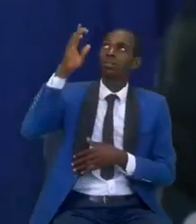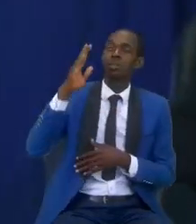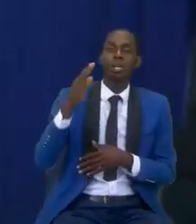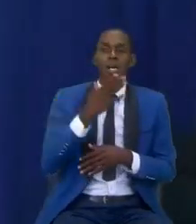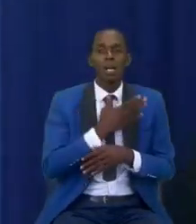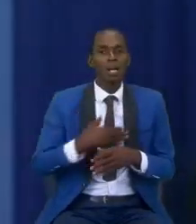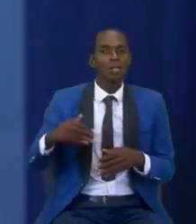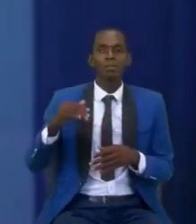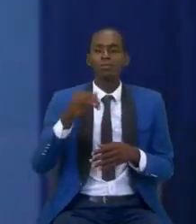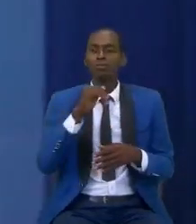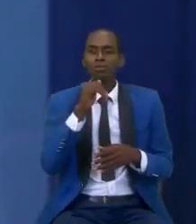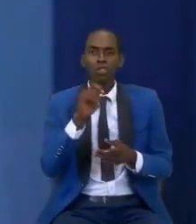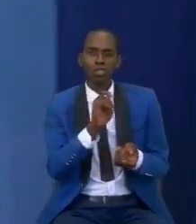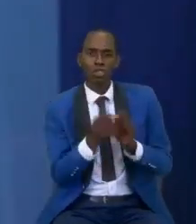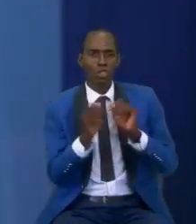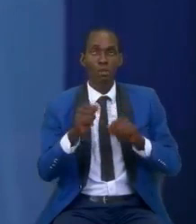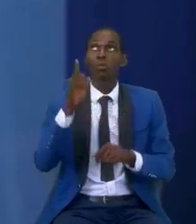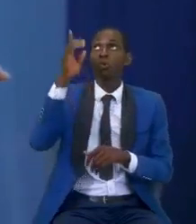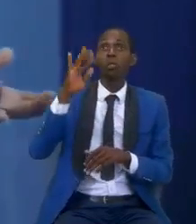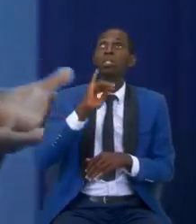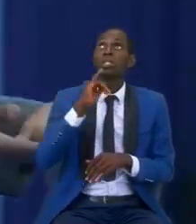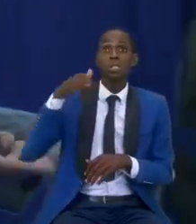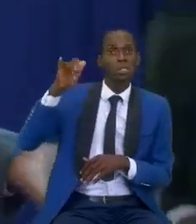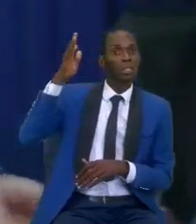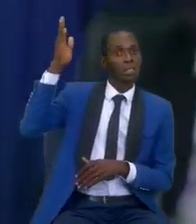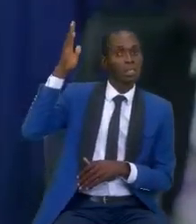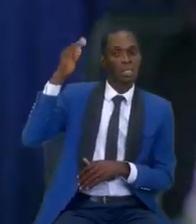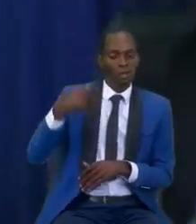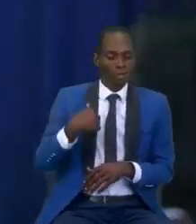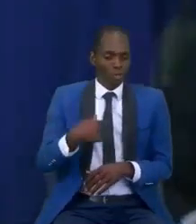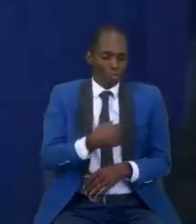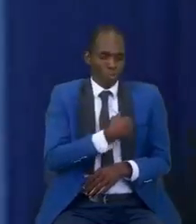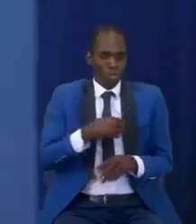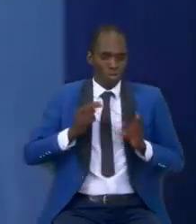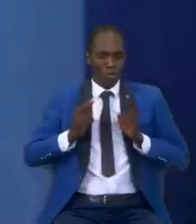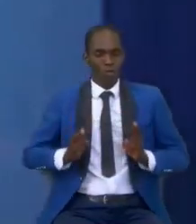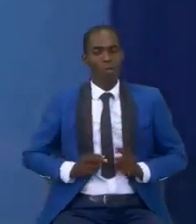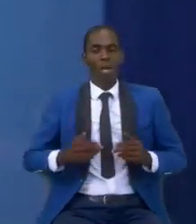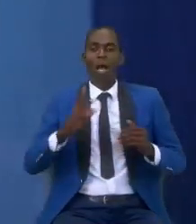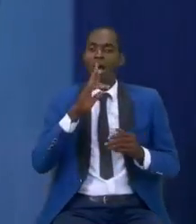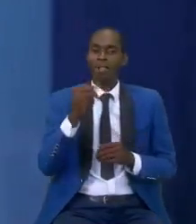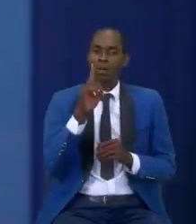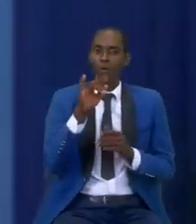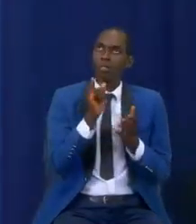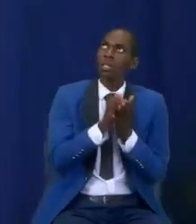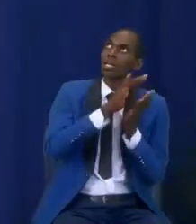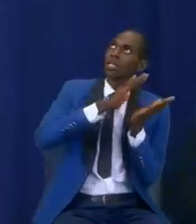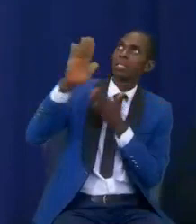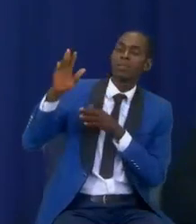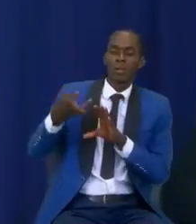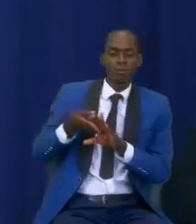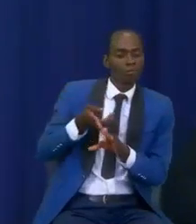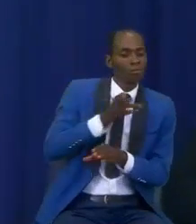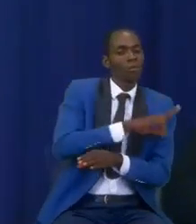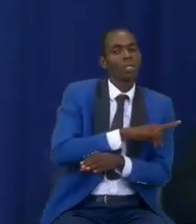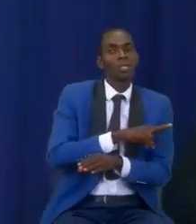are the people that went away, and now he says, let him return unto the Lord, and he will